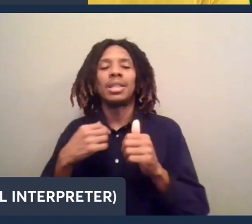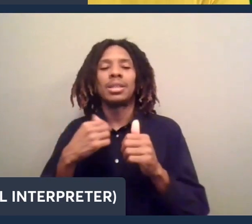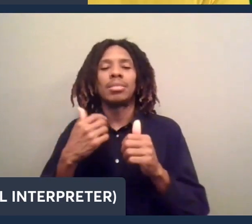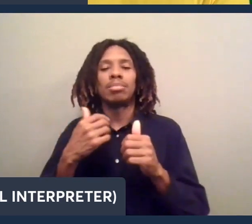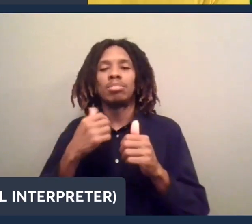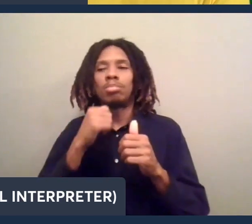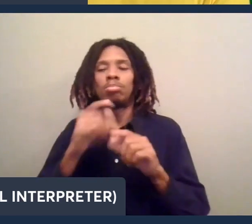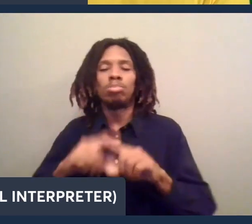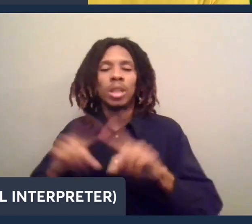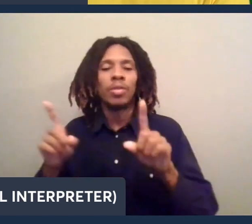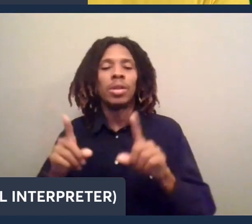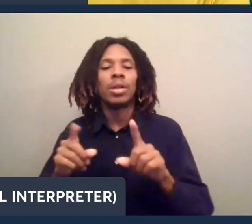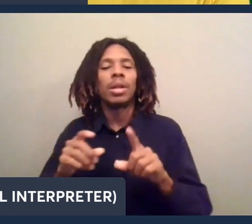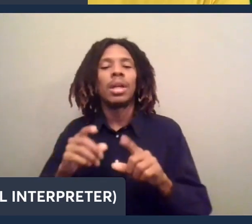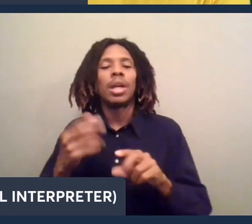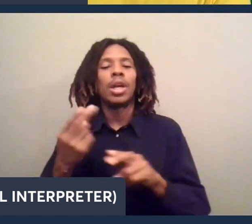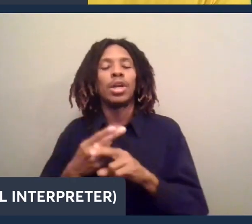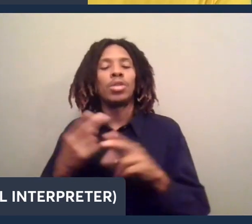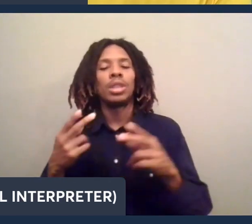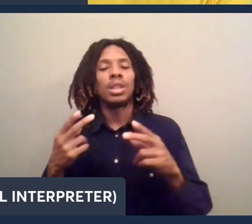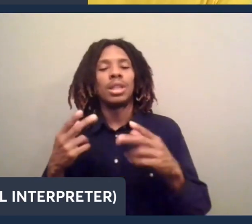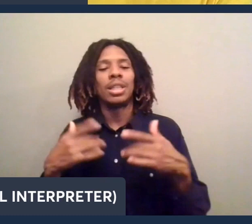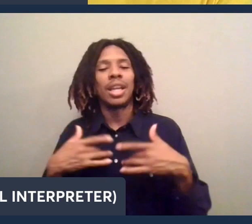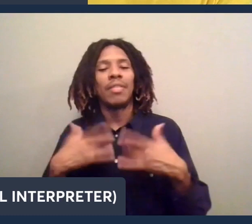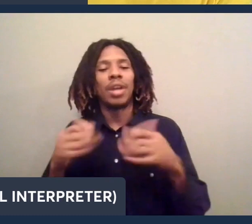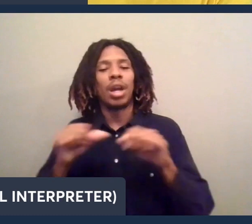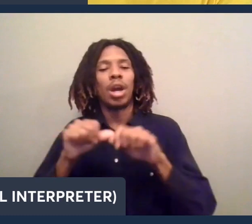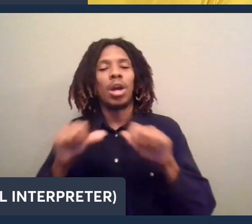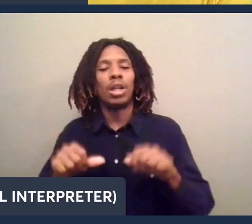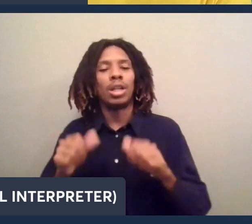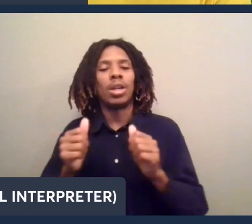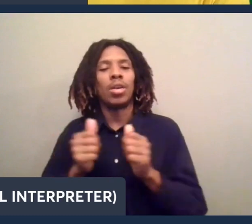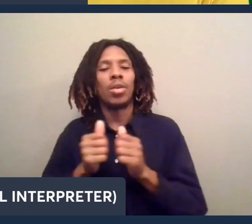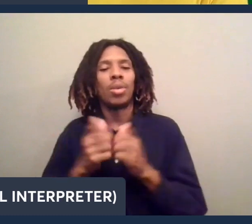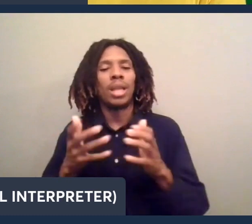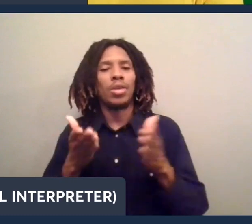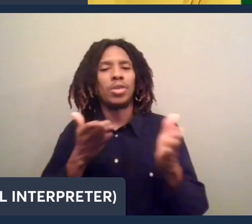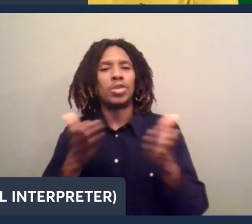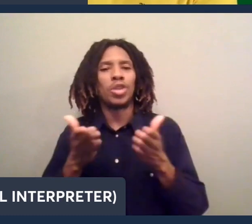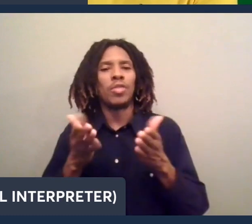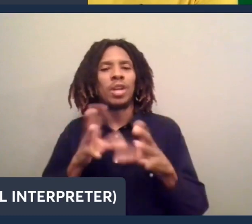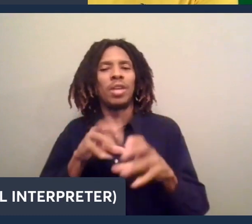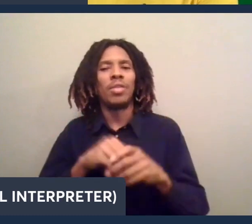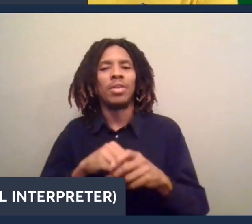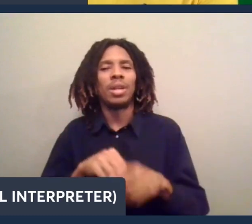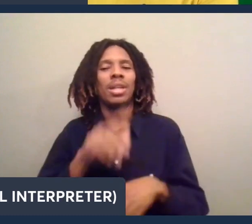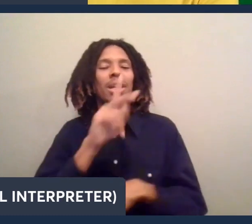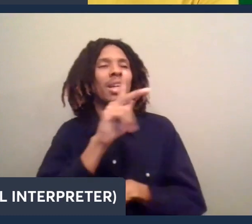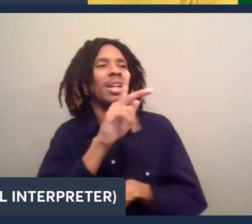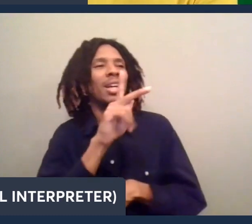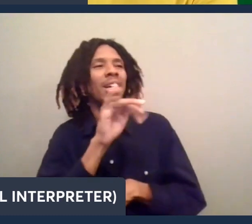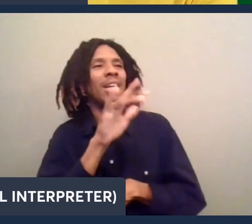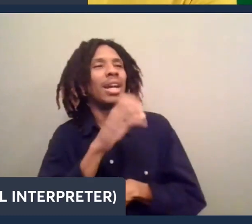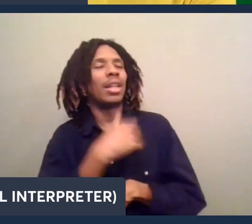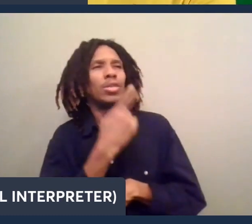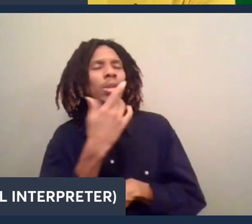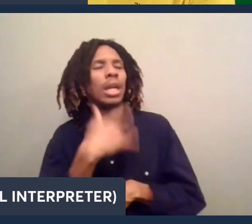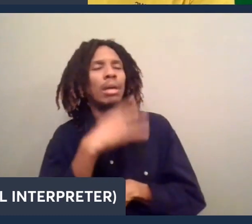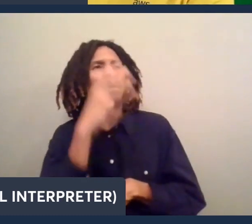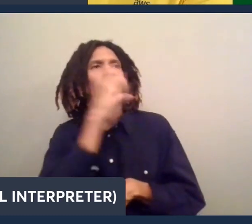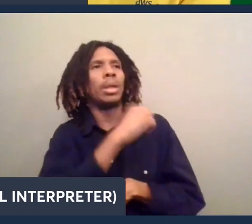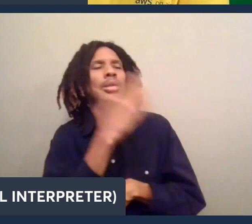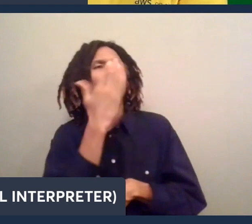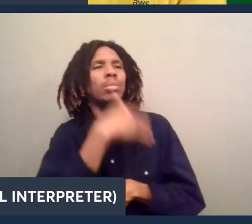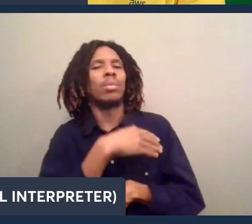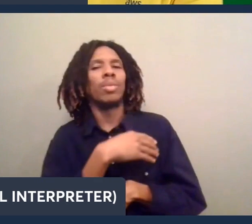just using event-driven architecture to do things with no server insight. Right. Now that's right. One thing like I actually didn't catch was the fact that